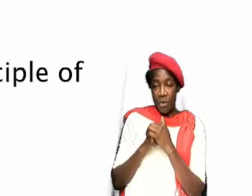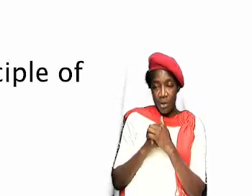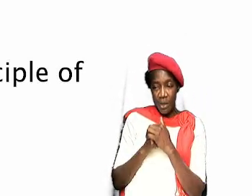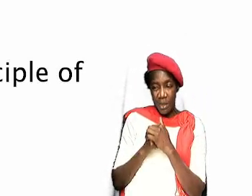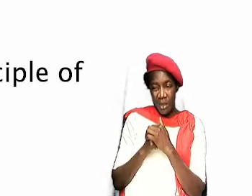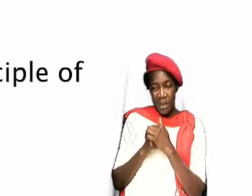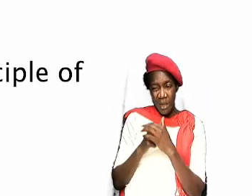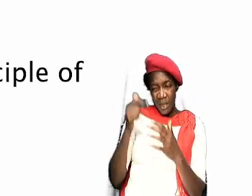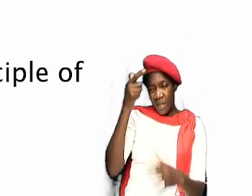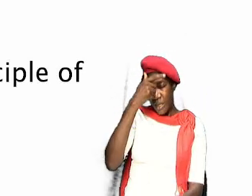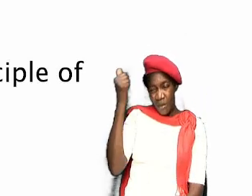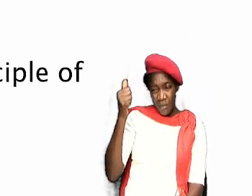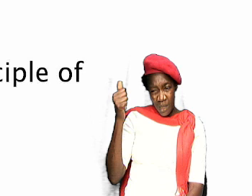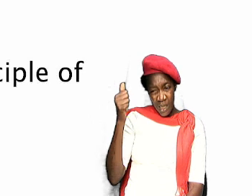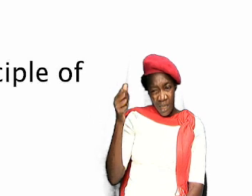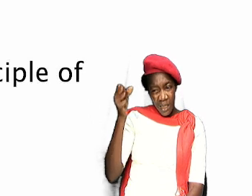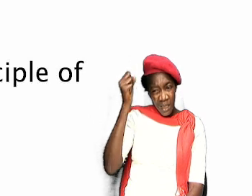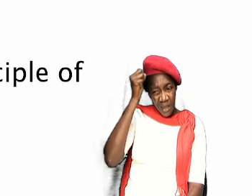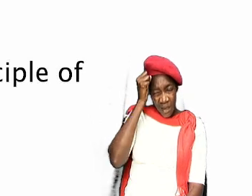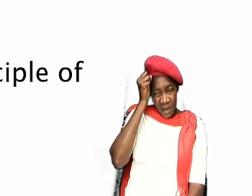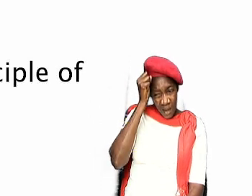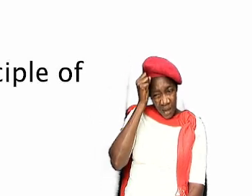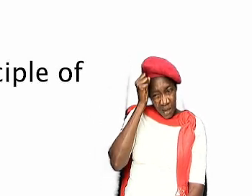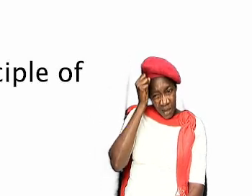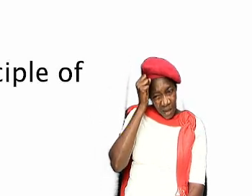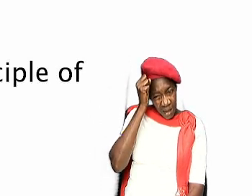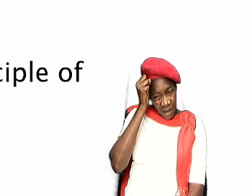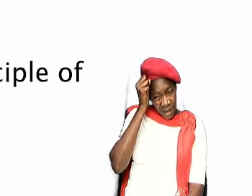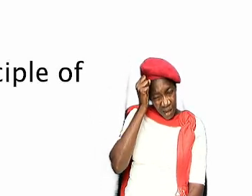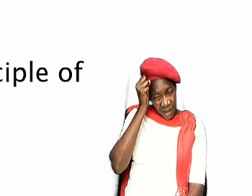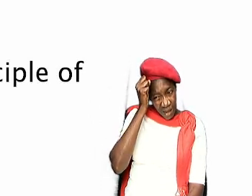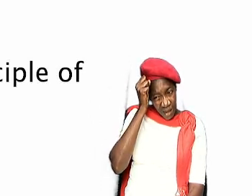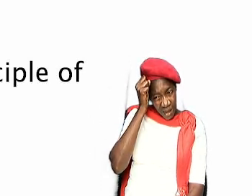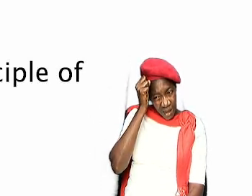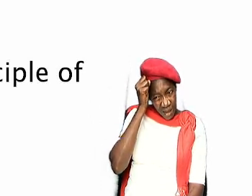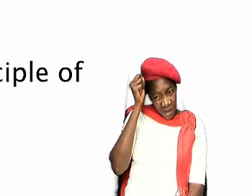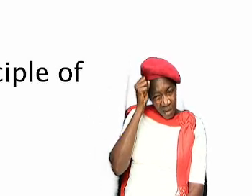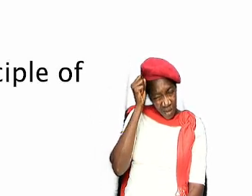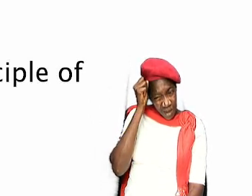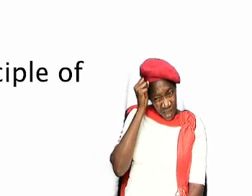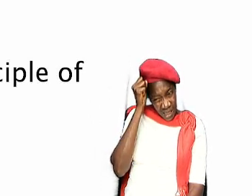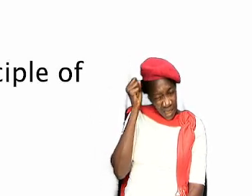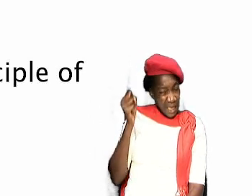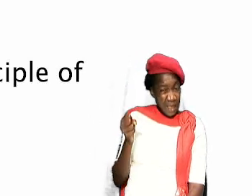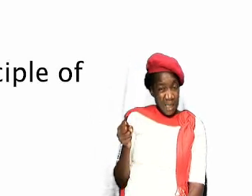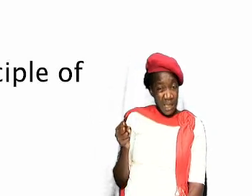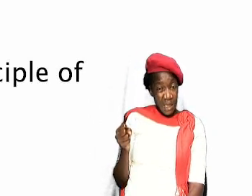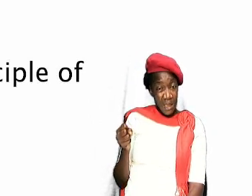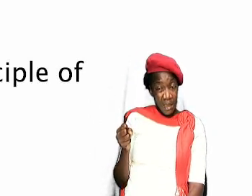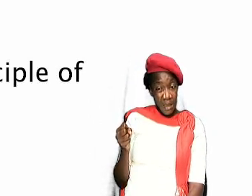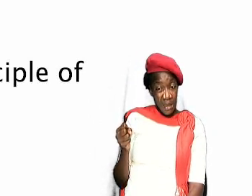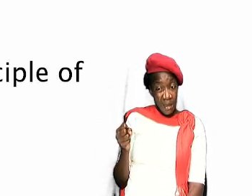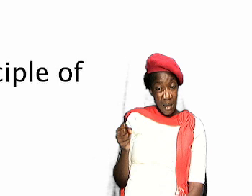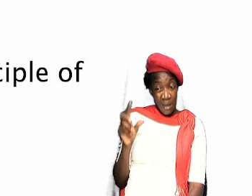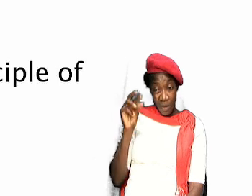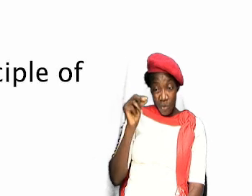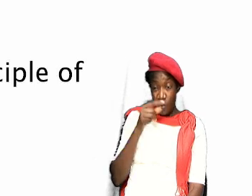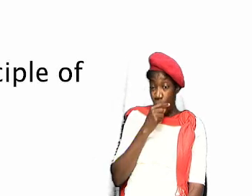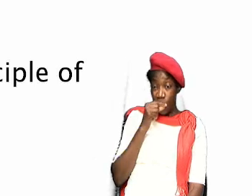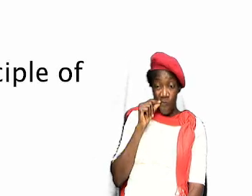Is it because of Saul why the famine, Saul being bloodthirsty, why the